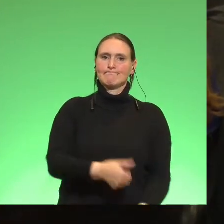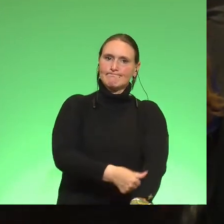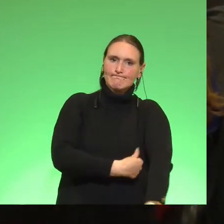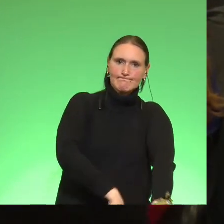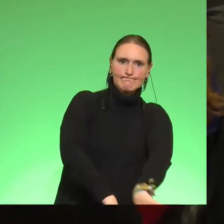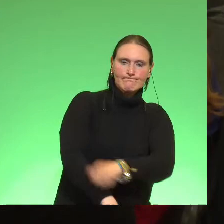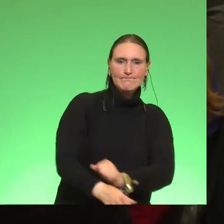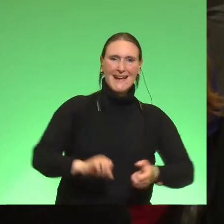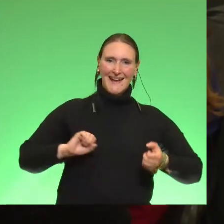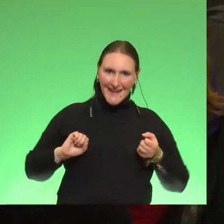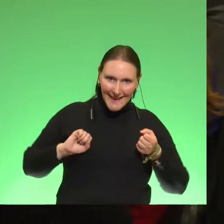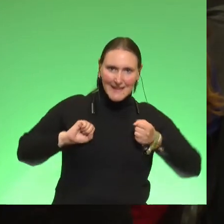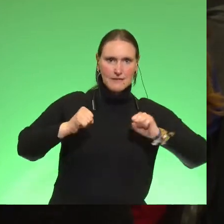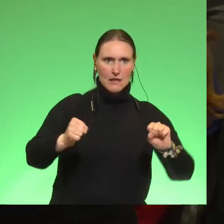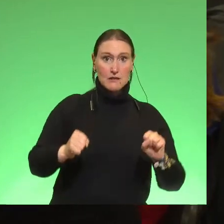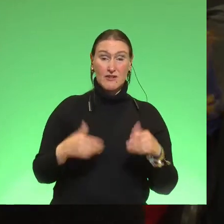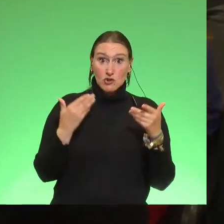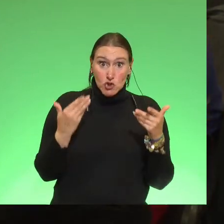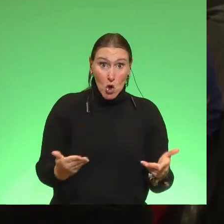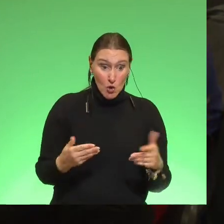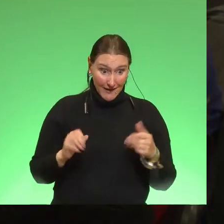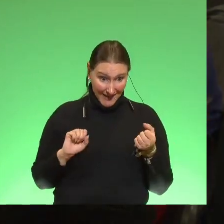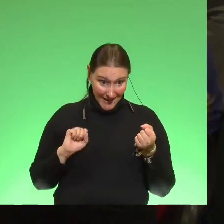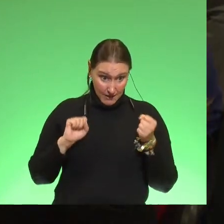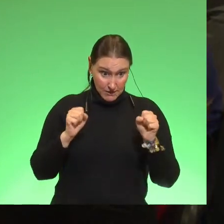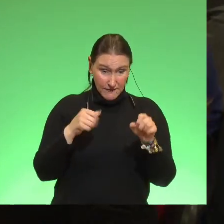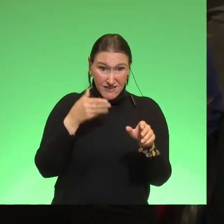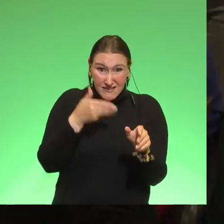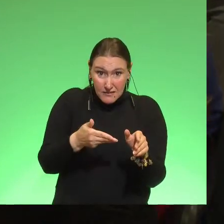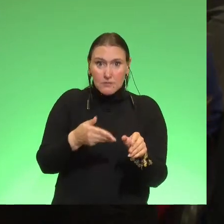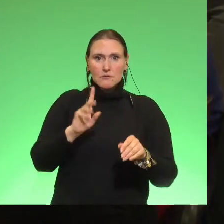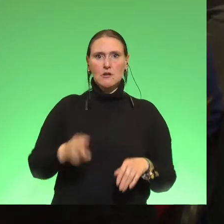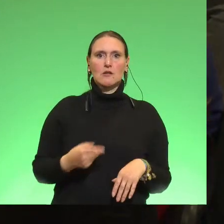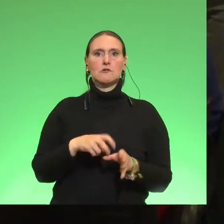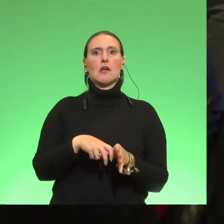of the institutes, out of